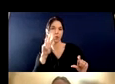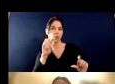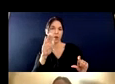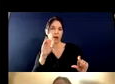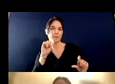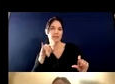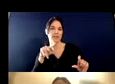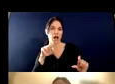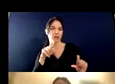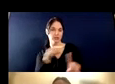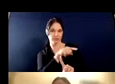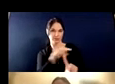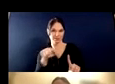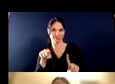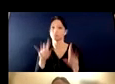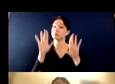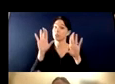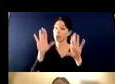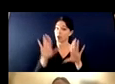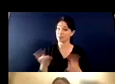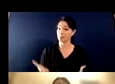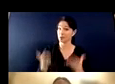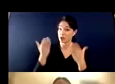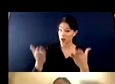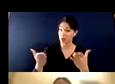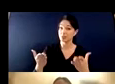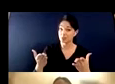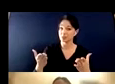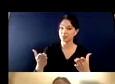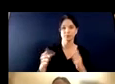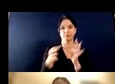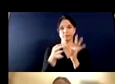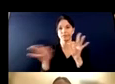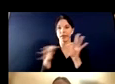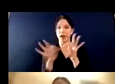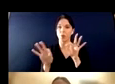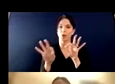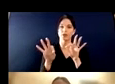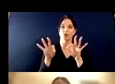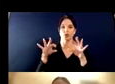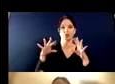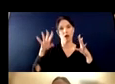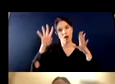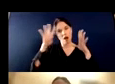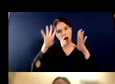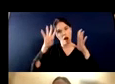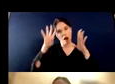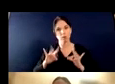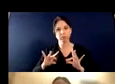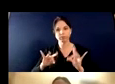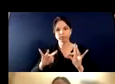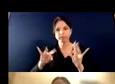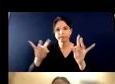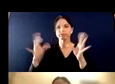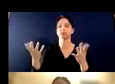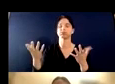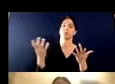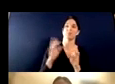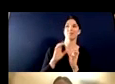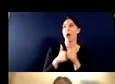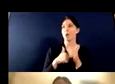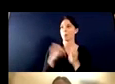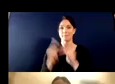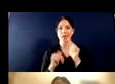Services with some awesome suggestions on language acquisition, how to build a strong